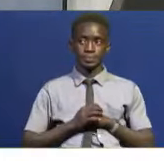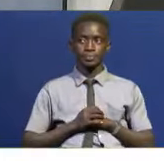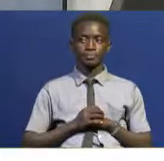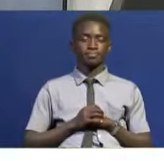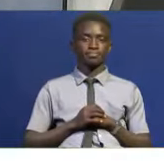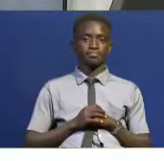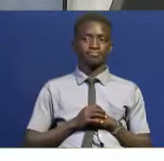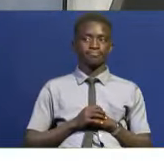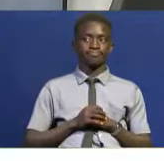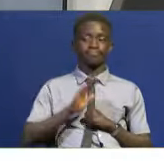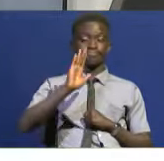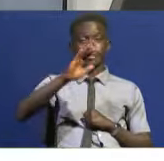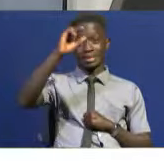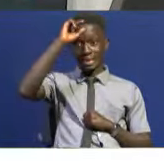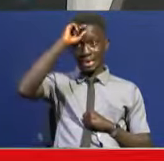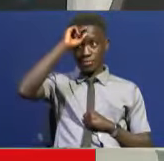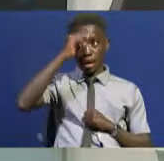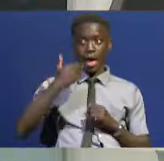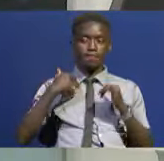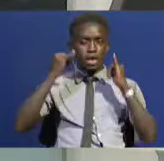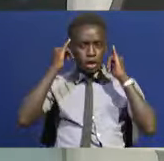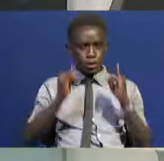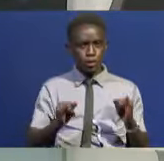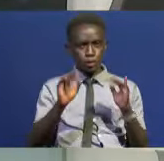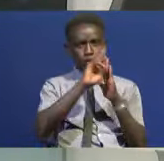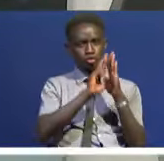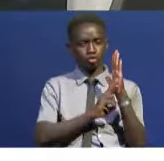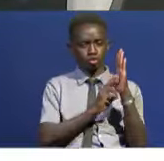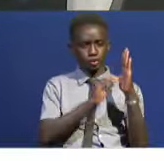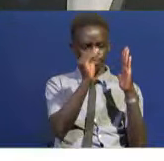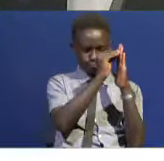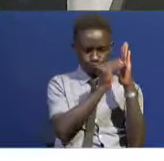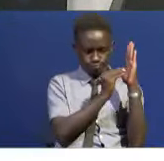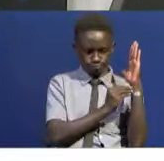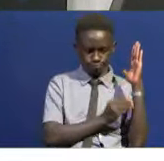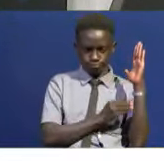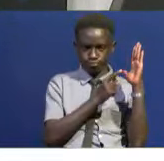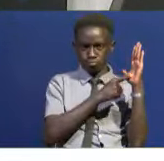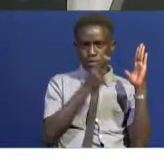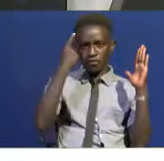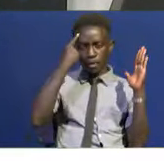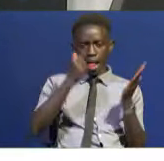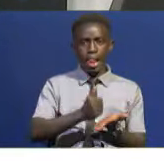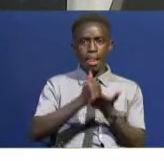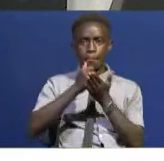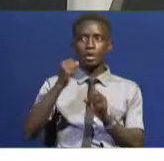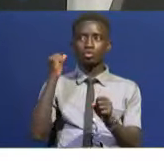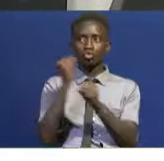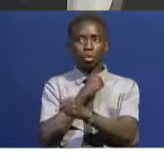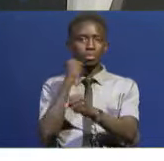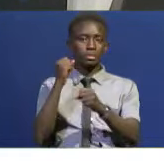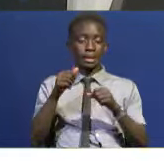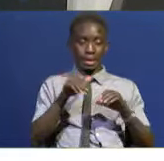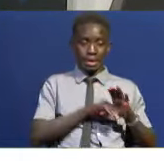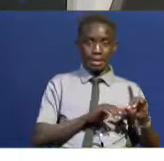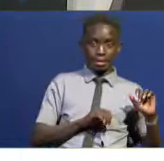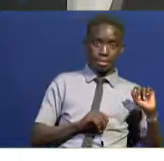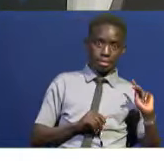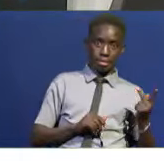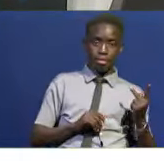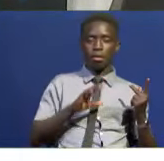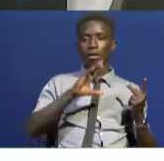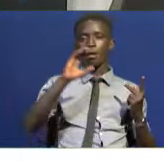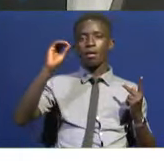The government has rolled out new regulations to govern employment both locally and abroad. The regulations unveiled by